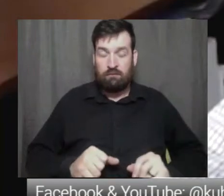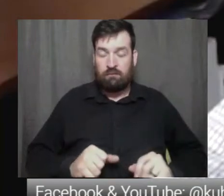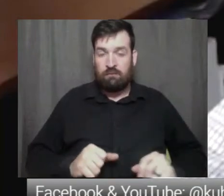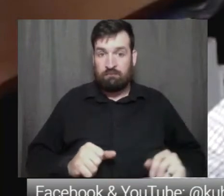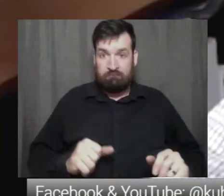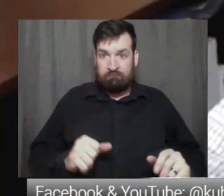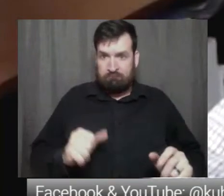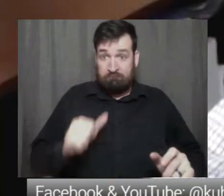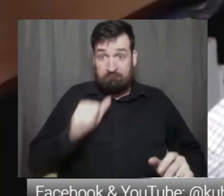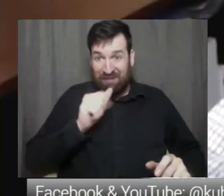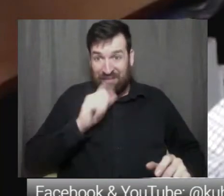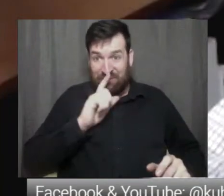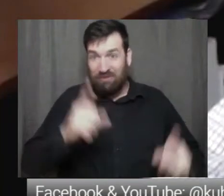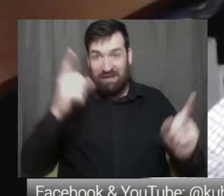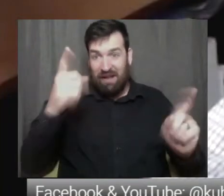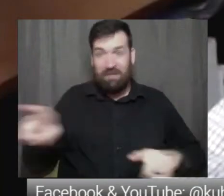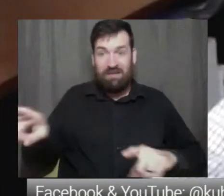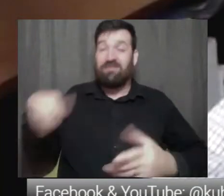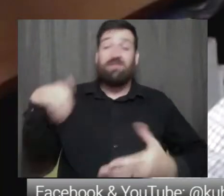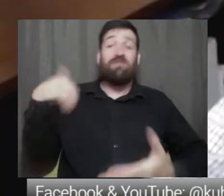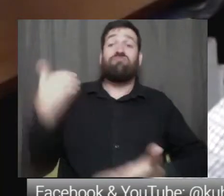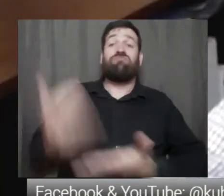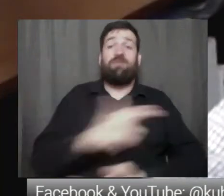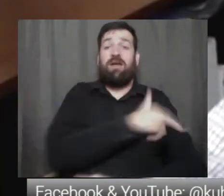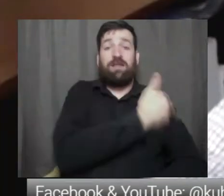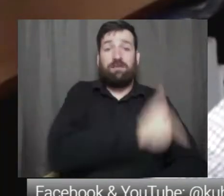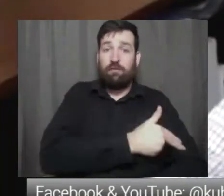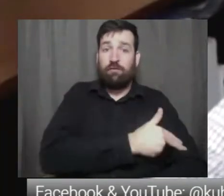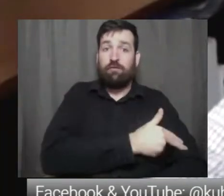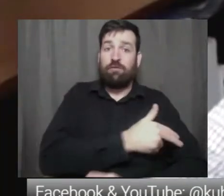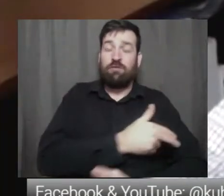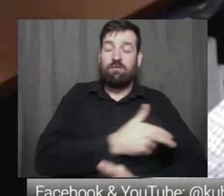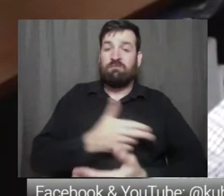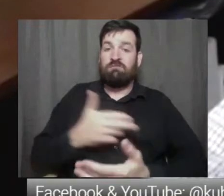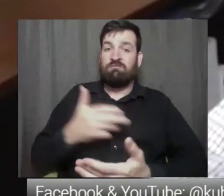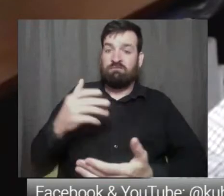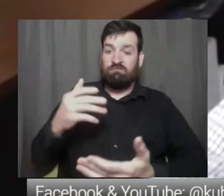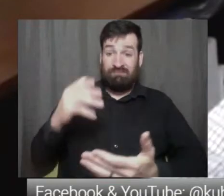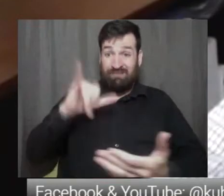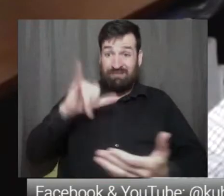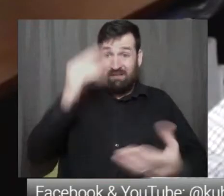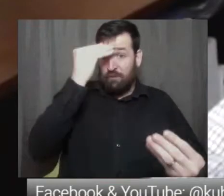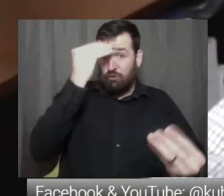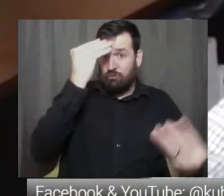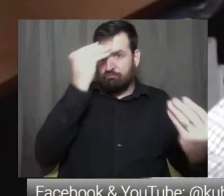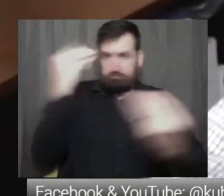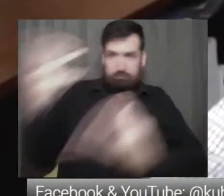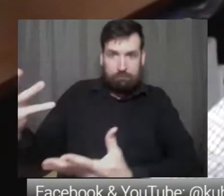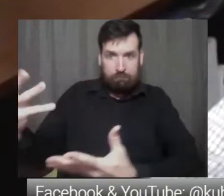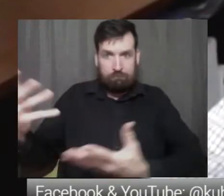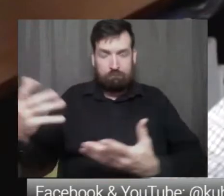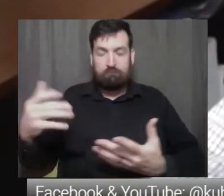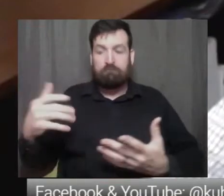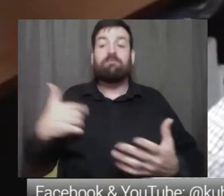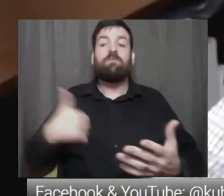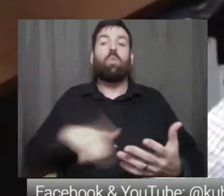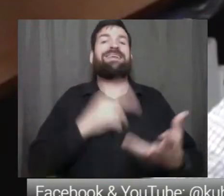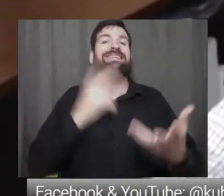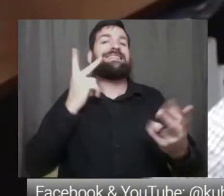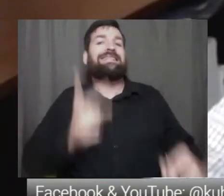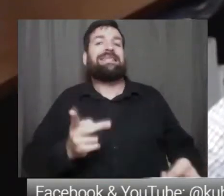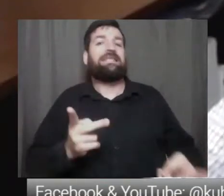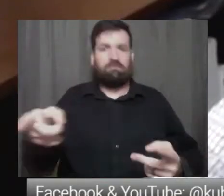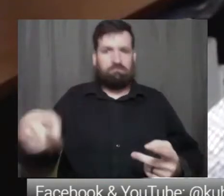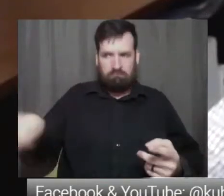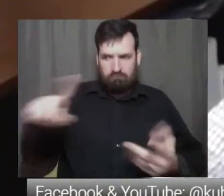had happened. And then when we got to the hospital, we were able to, basically pass on that information and say, here's what we see. What do you guys,